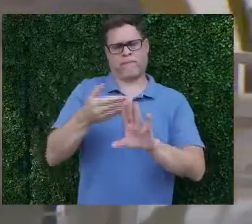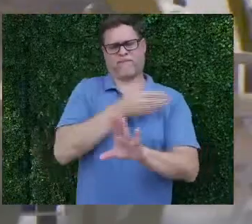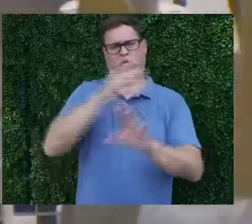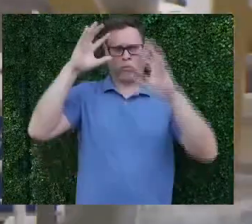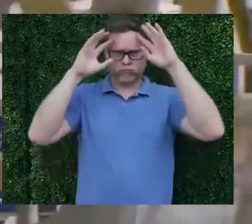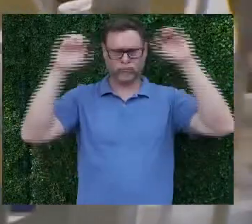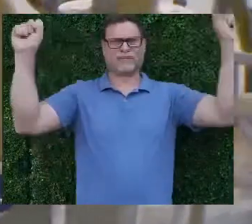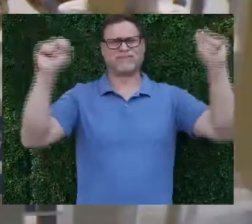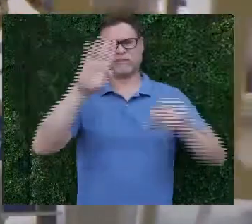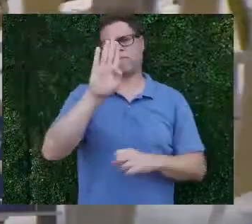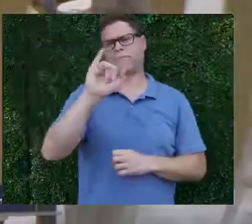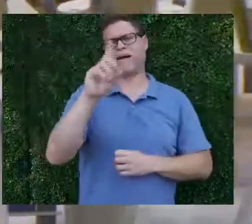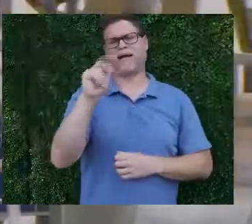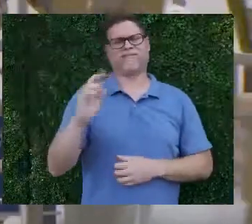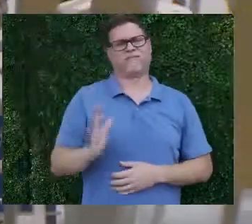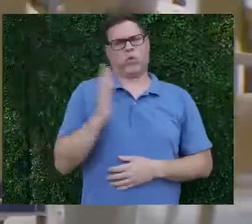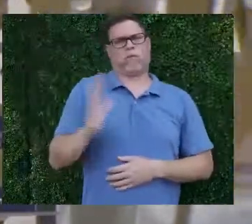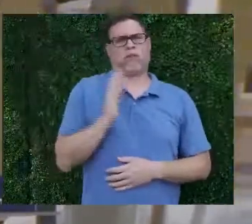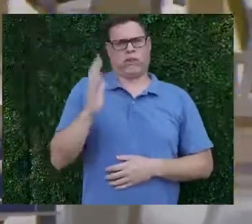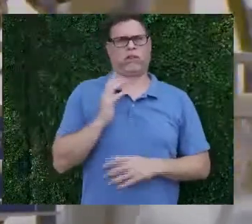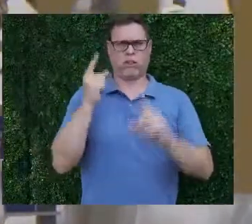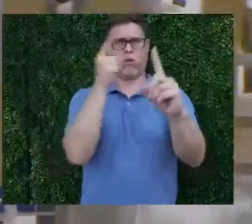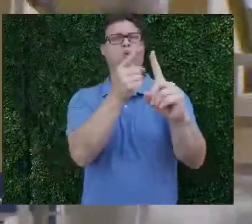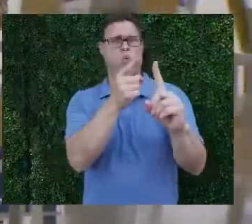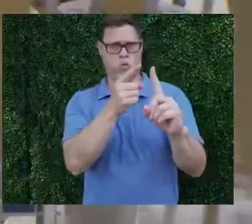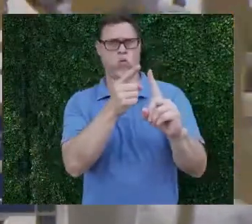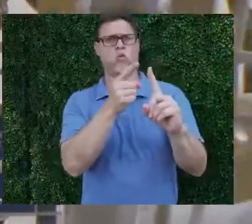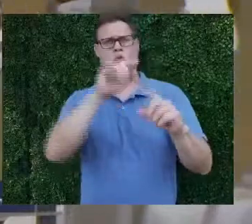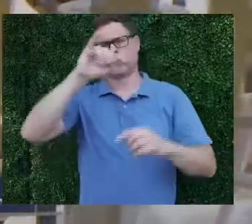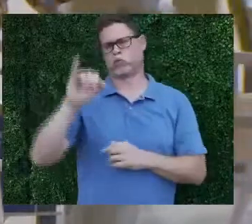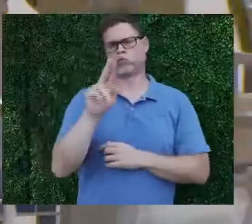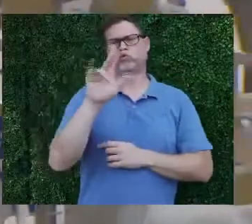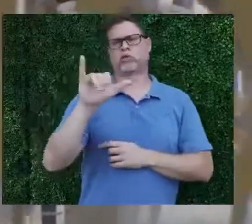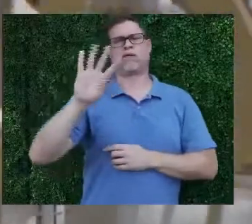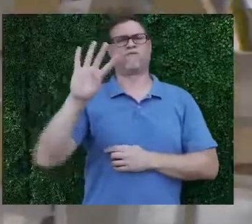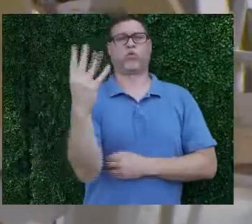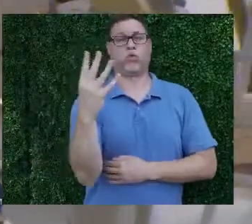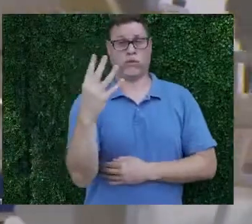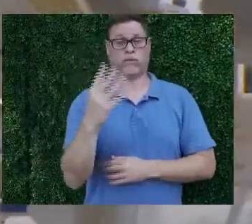President Biden's formal goal of July 4th.